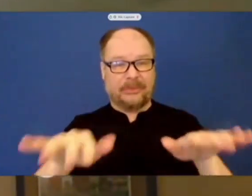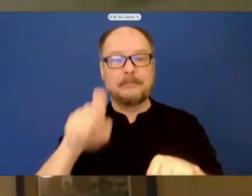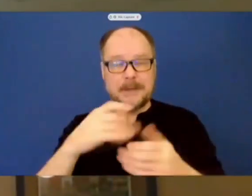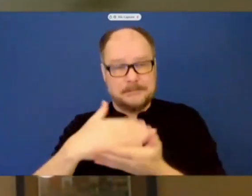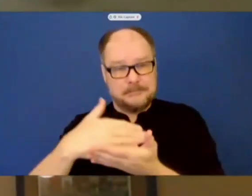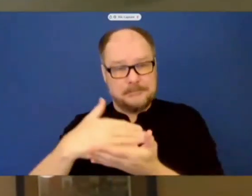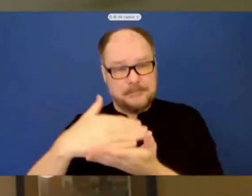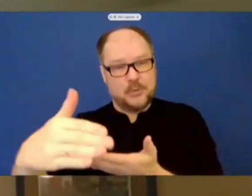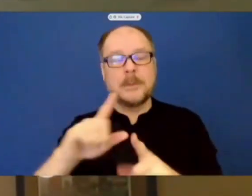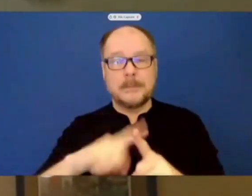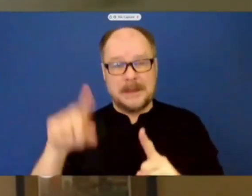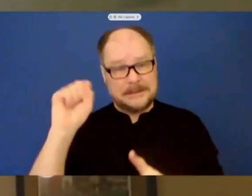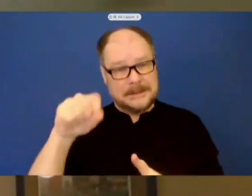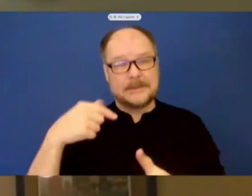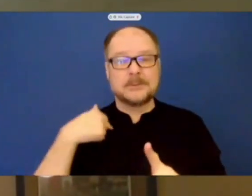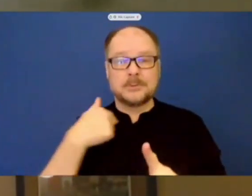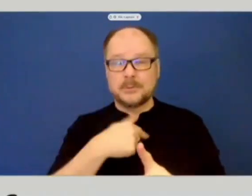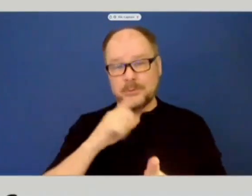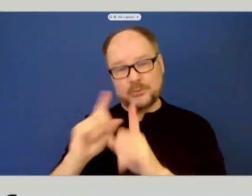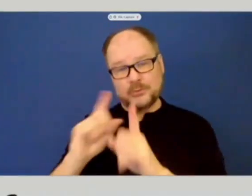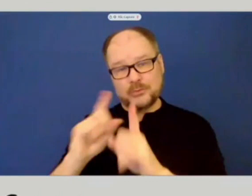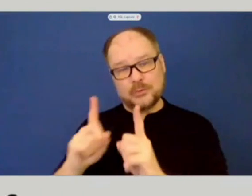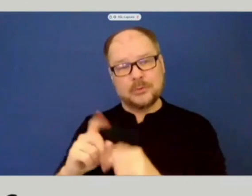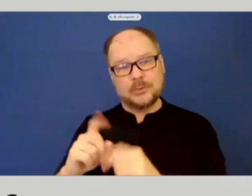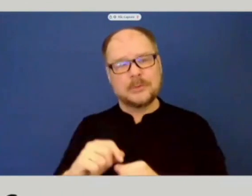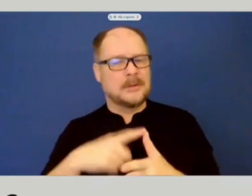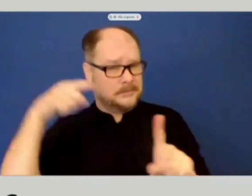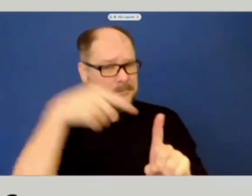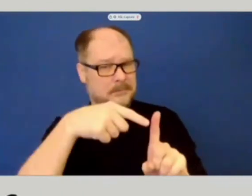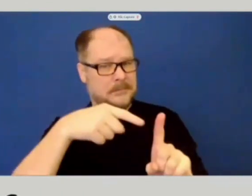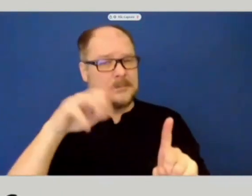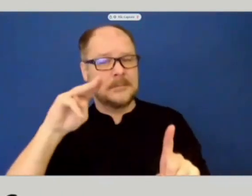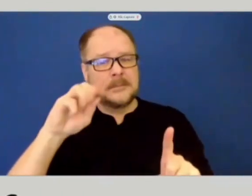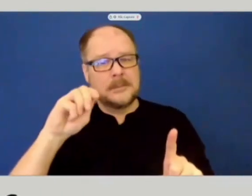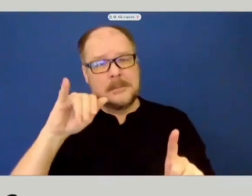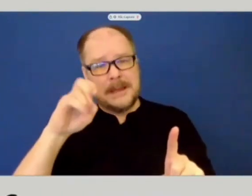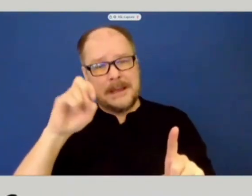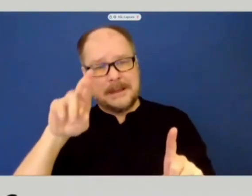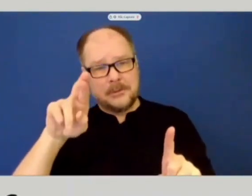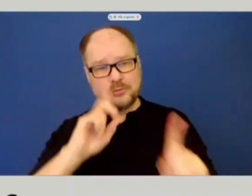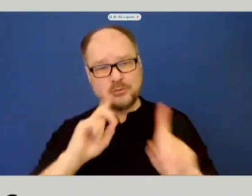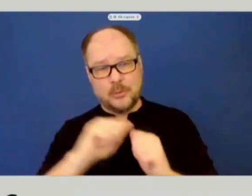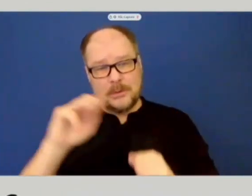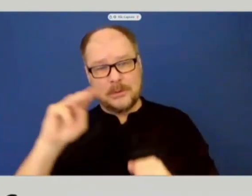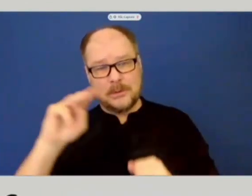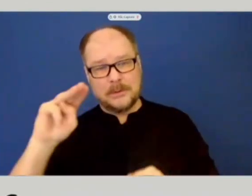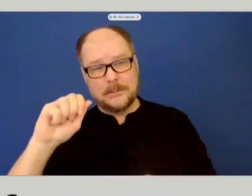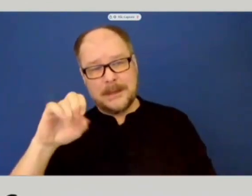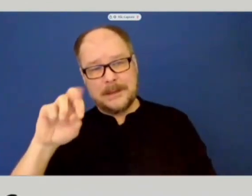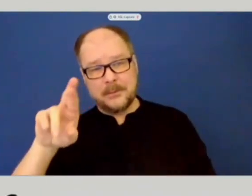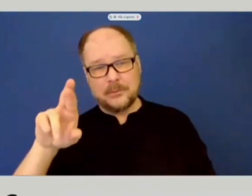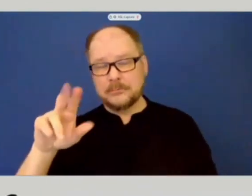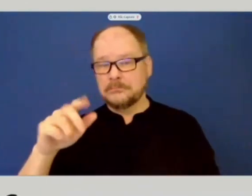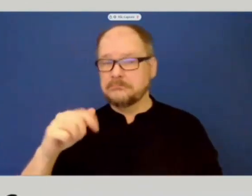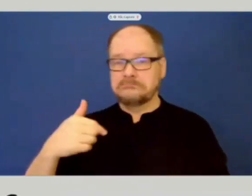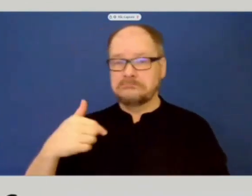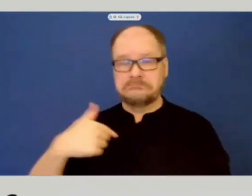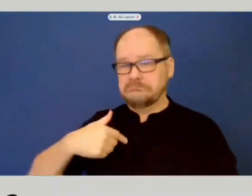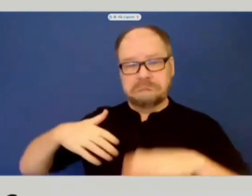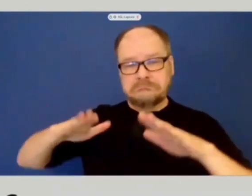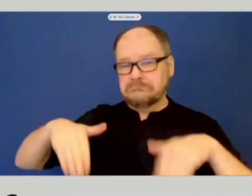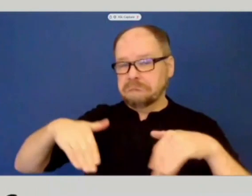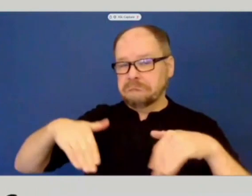them. Specifically the mayor, have you all had any conversations with her? I have not had any conversations with the mayor.